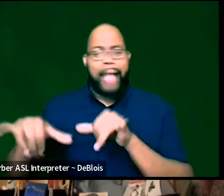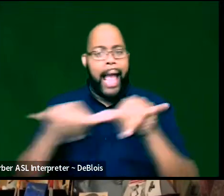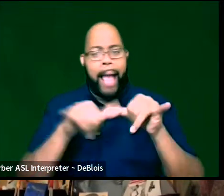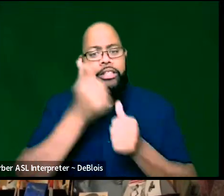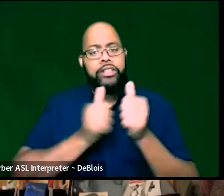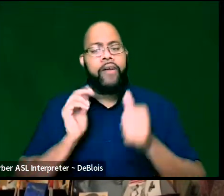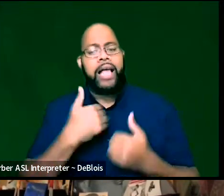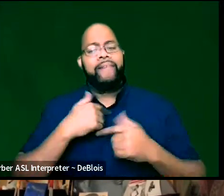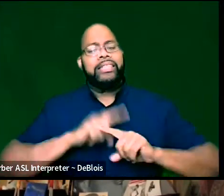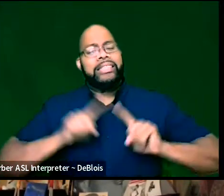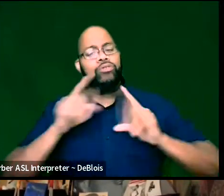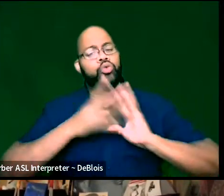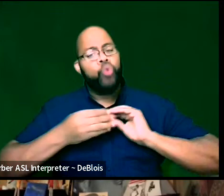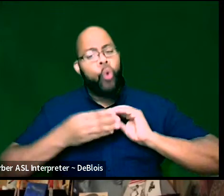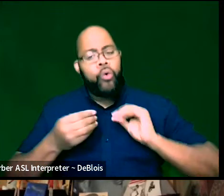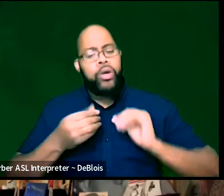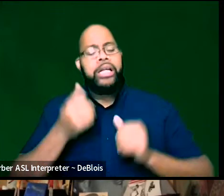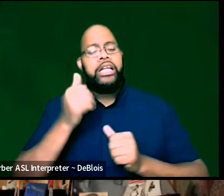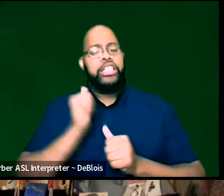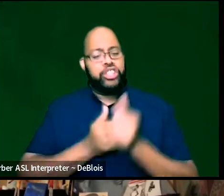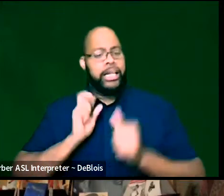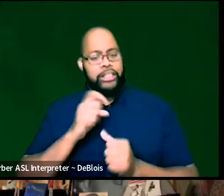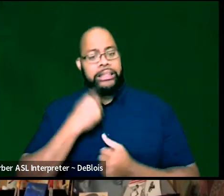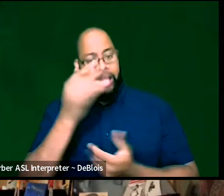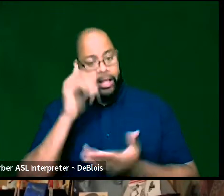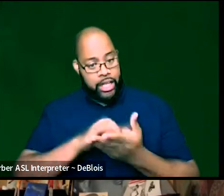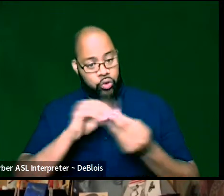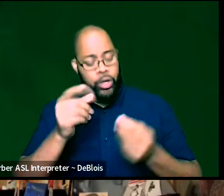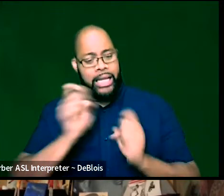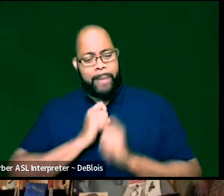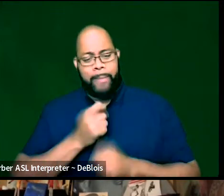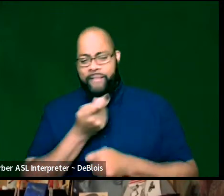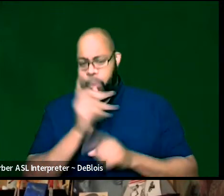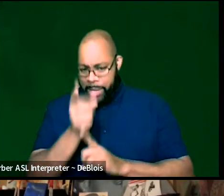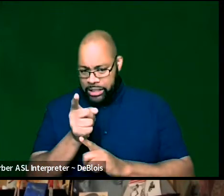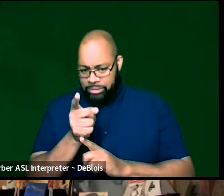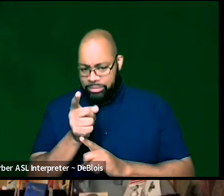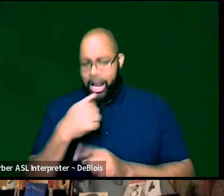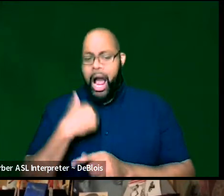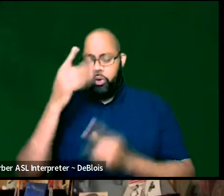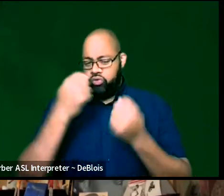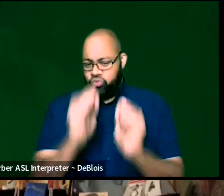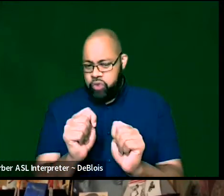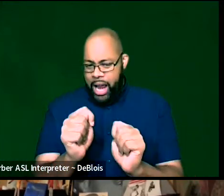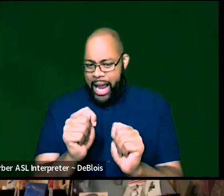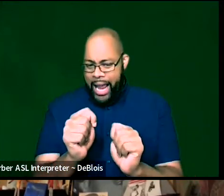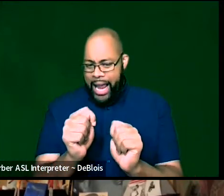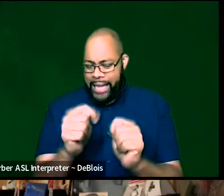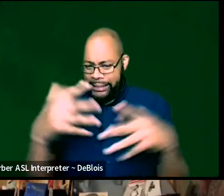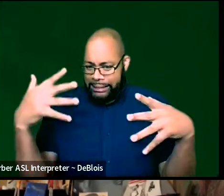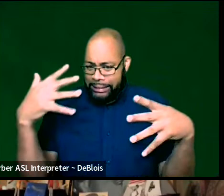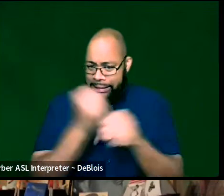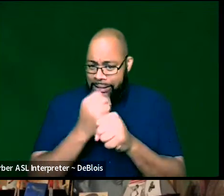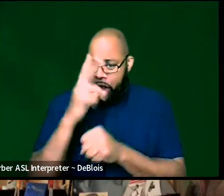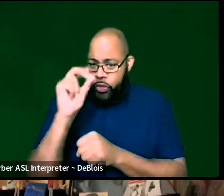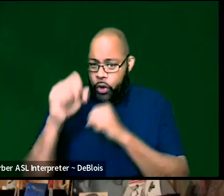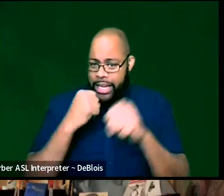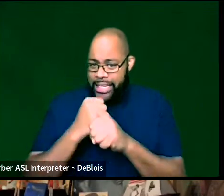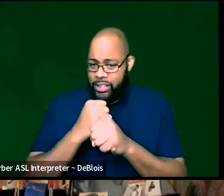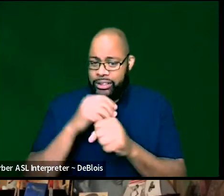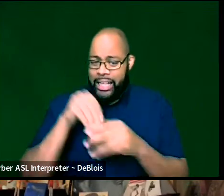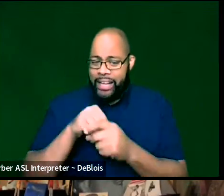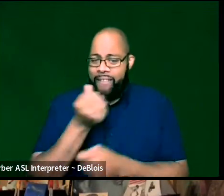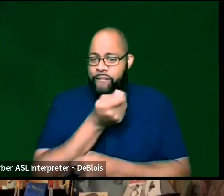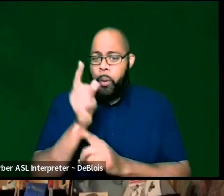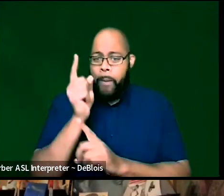of us has a different story, and each of us needs to tell it. So, give me a couple minutes, and I'll try and condense 30 years into a